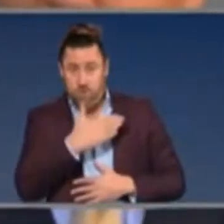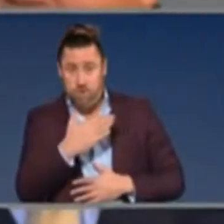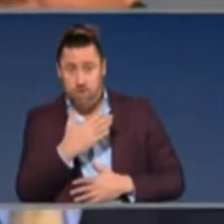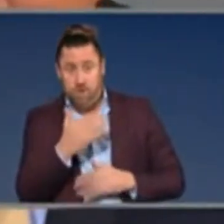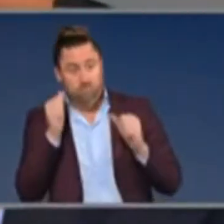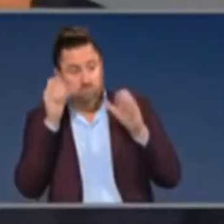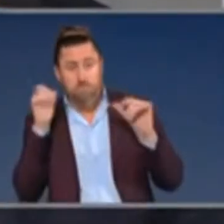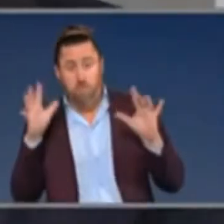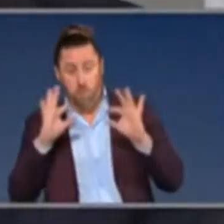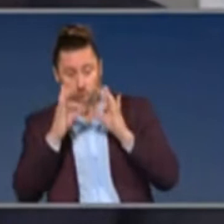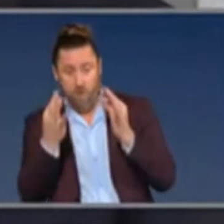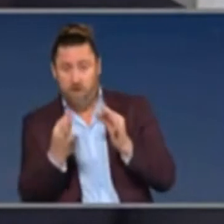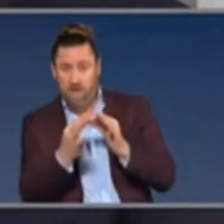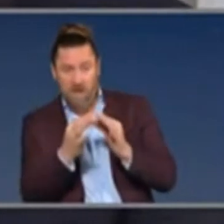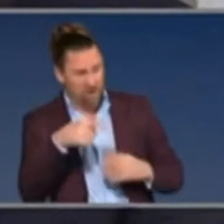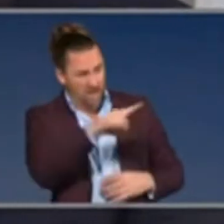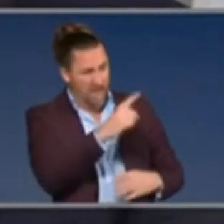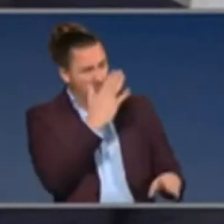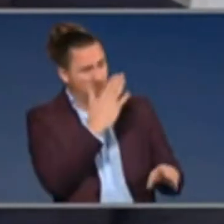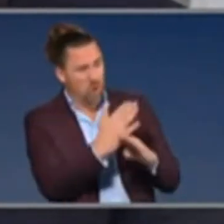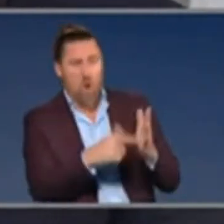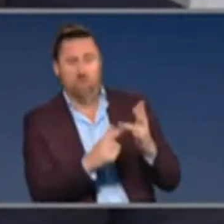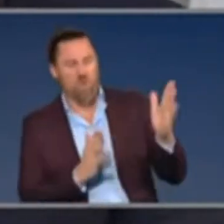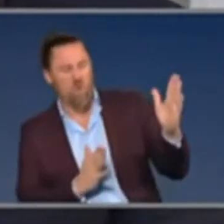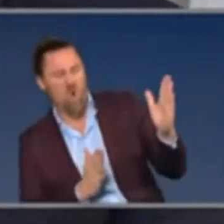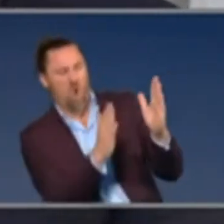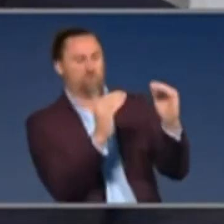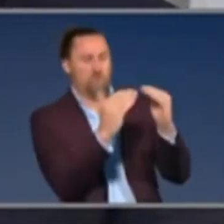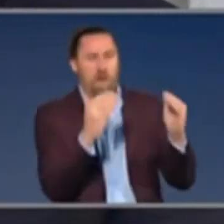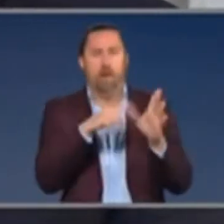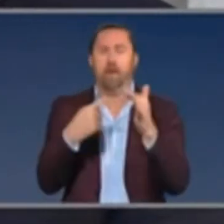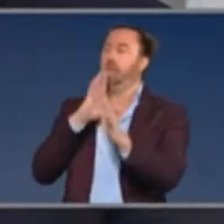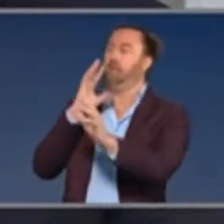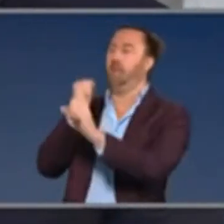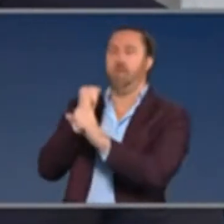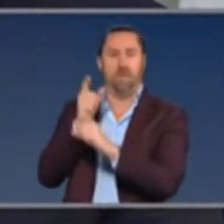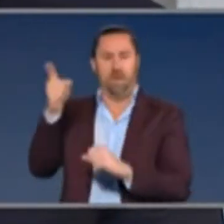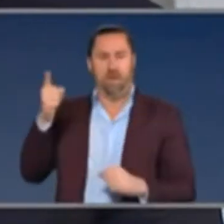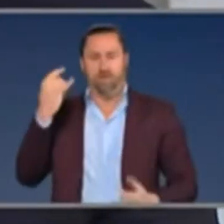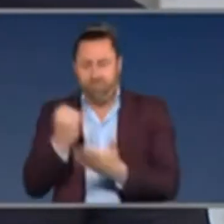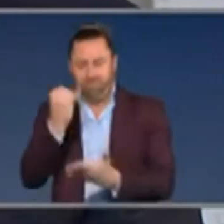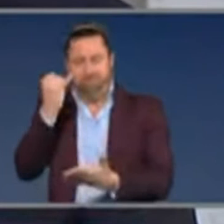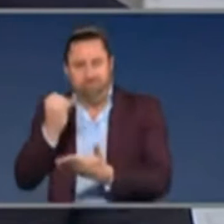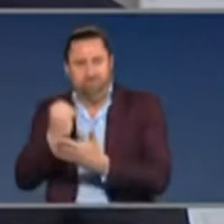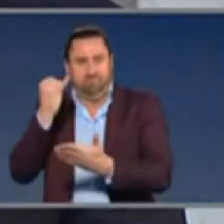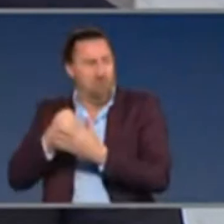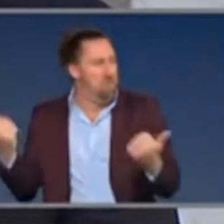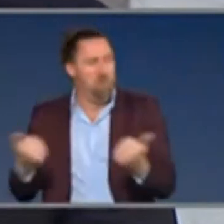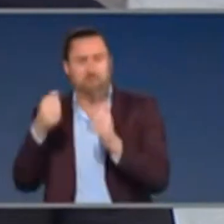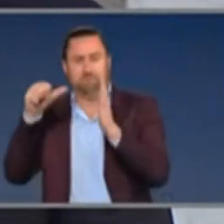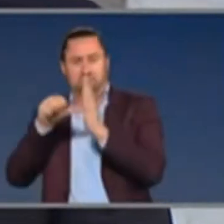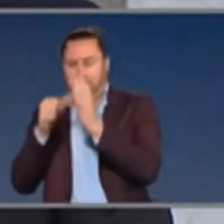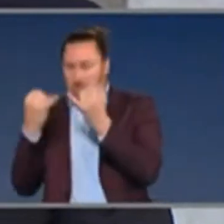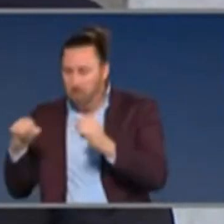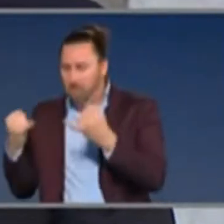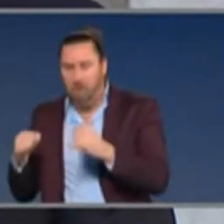organisations to close a gap that governments over the past 10 years have been unable to narrow in key areas despite all the resources at their disposal? And